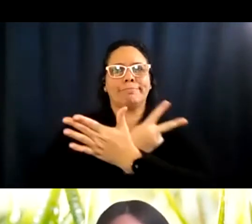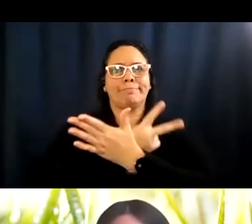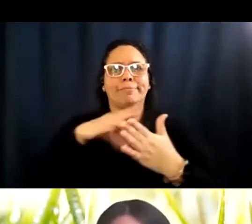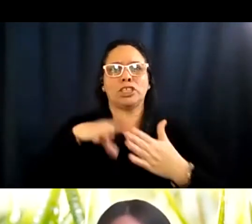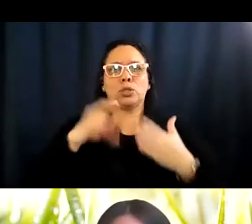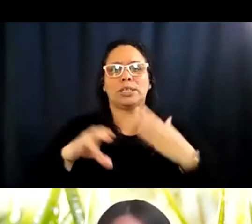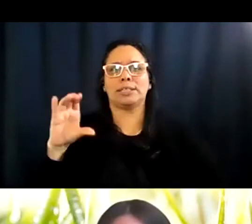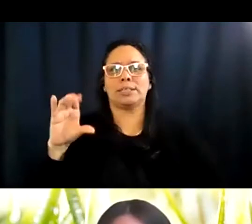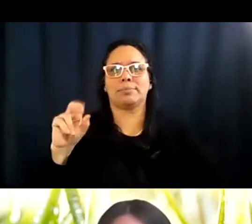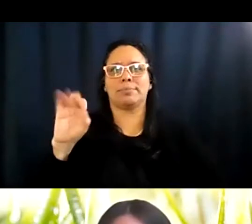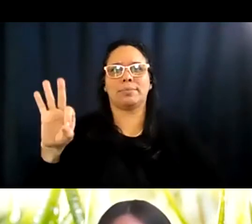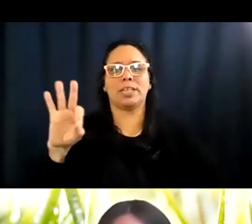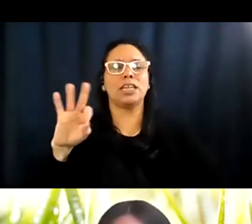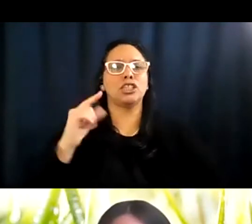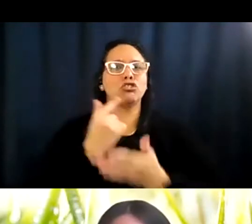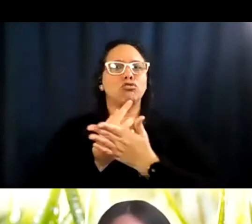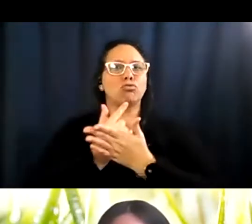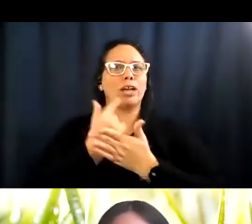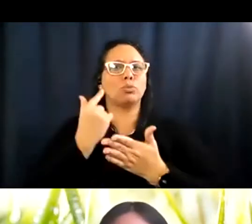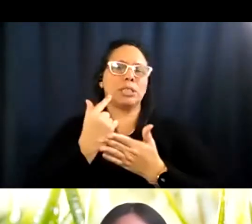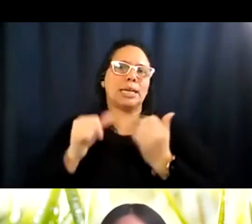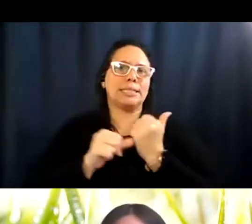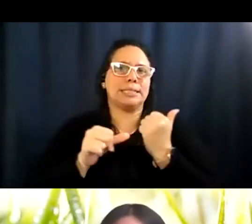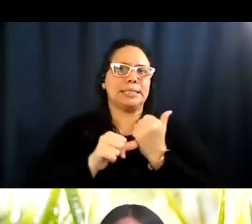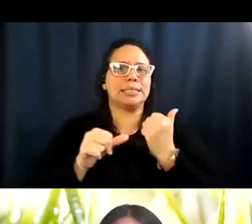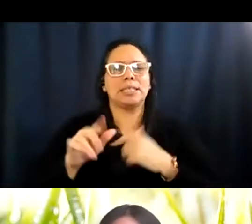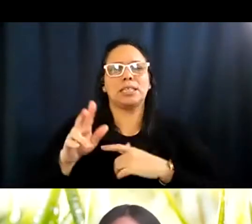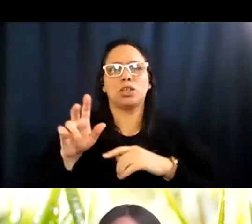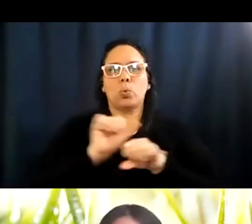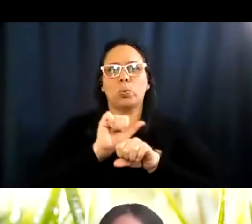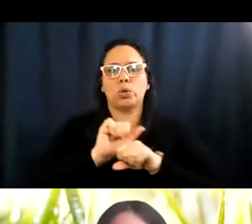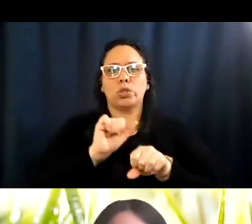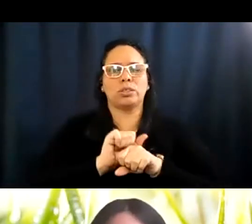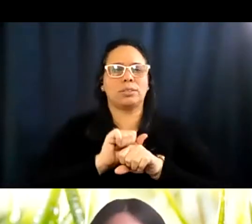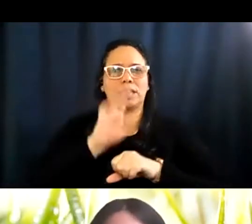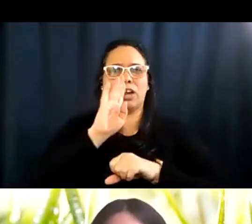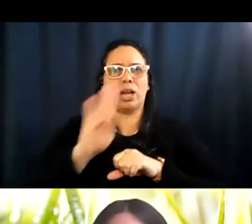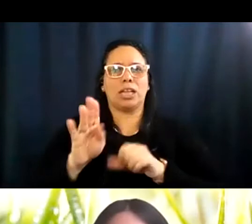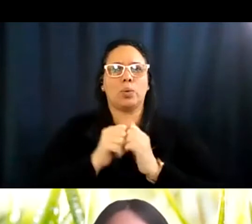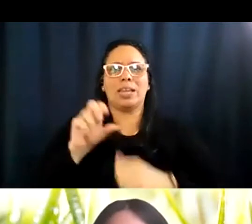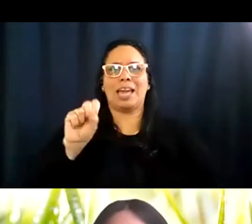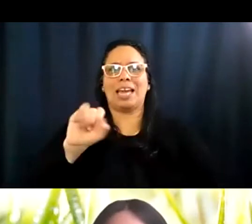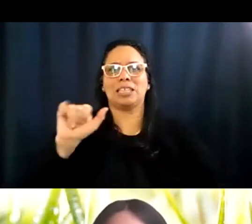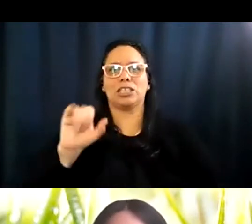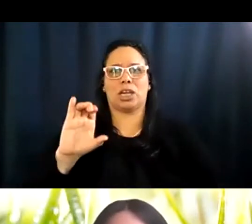graduate assistant for ASI's Leader and Program Development Office, she works directly with SJEC and our Environmental Social Committee.